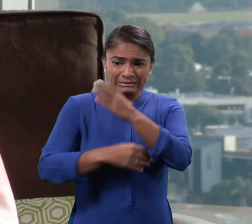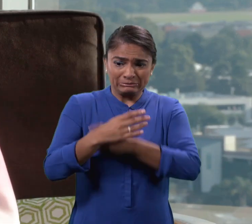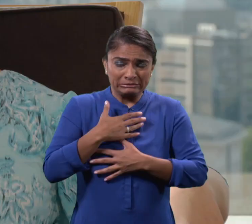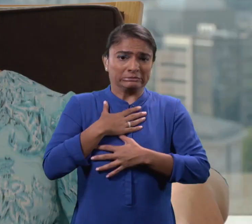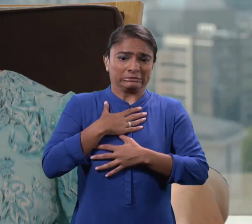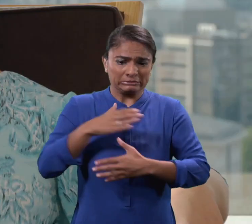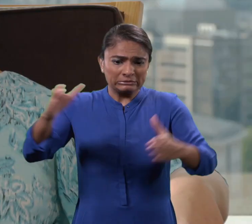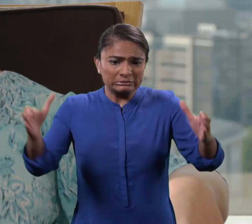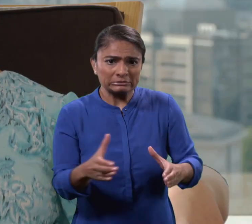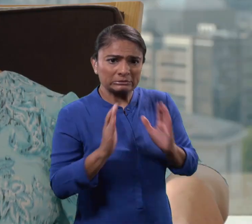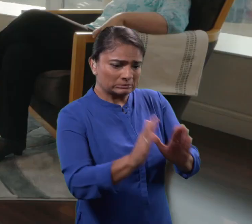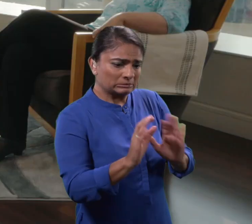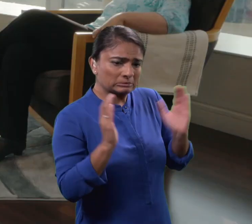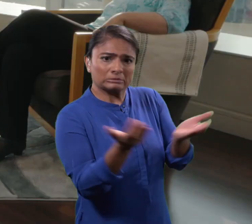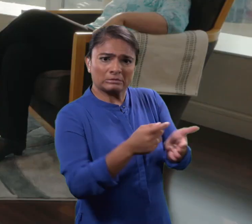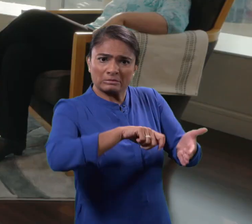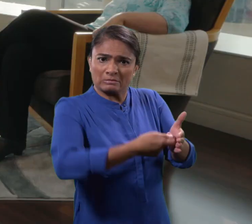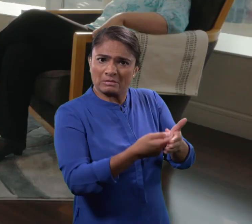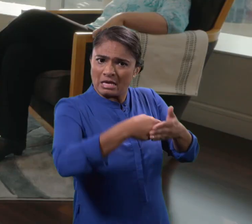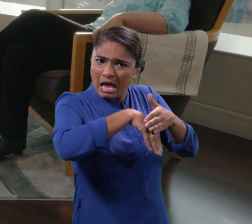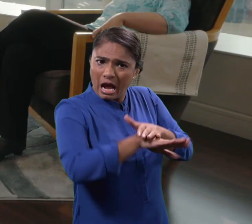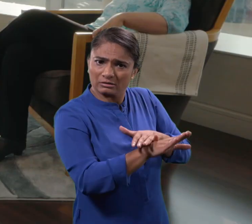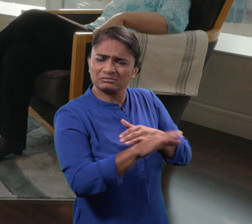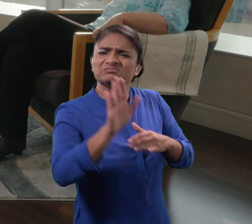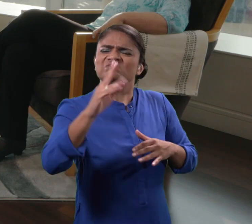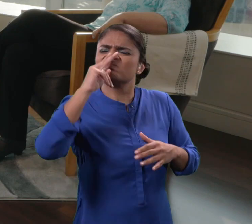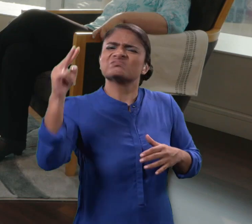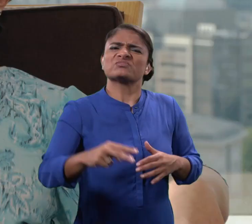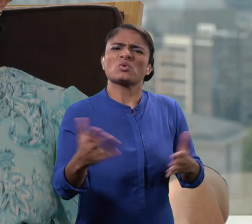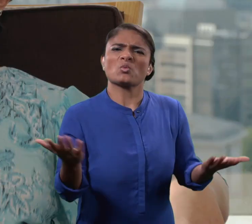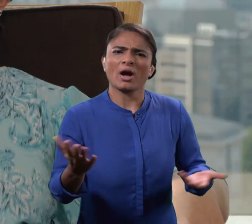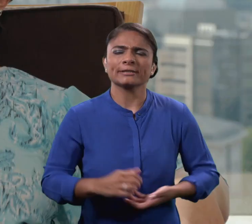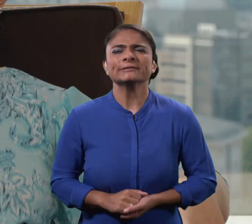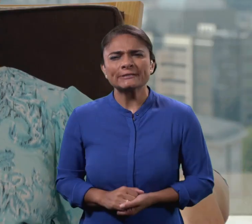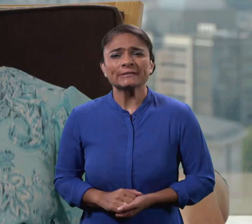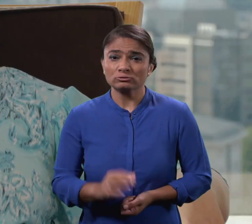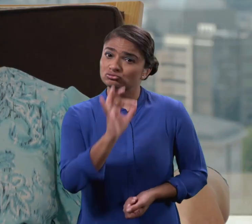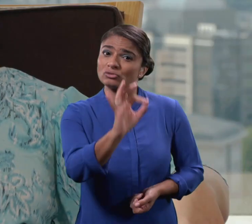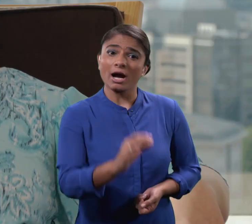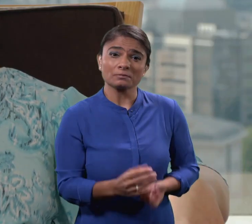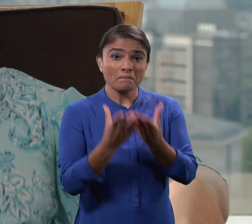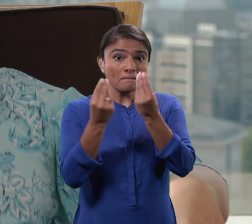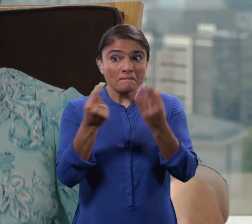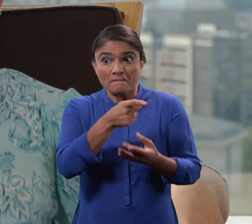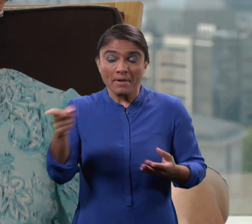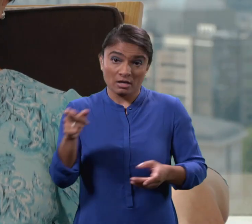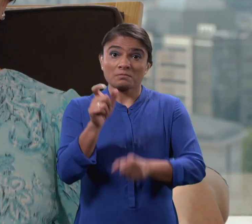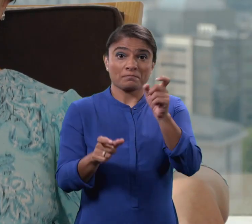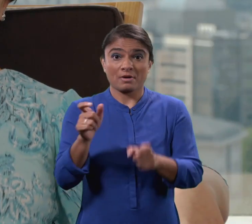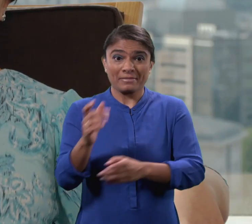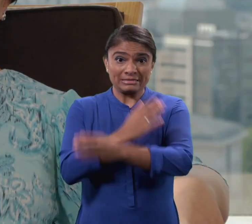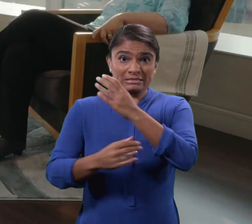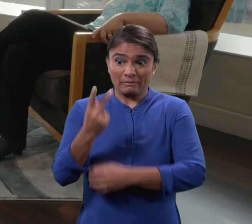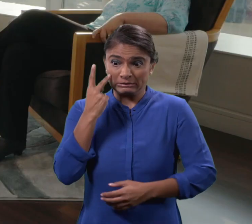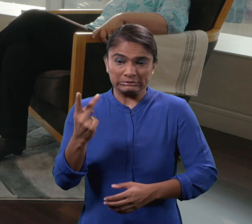hide kids, for instance, that have disabilities. Give us your take on that. Well, you're quite right. There are people that do hide